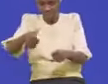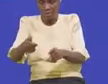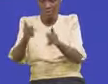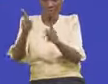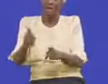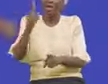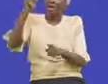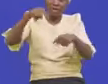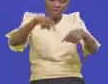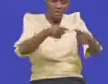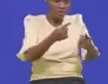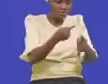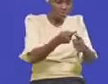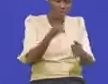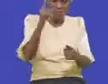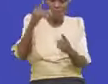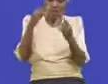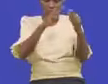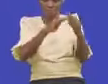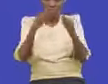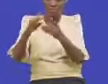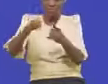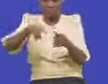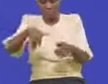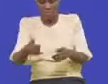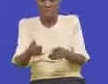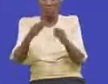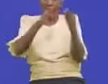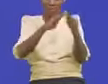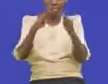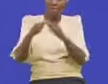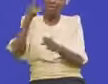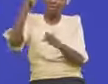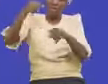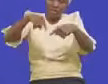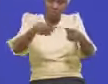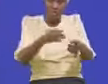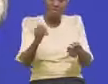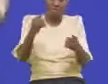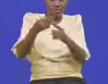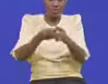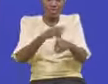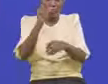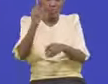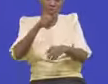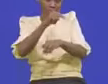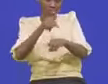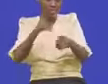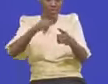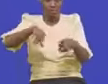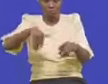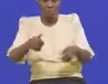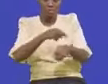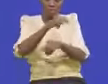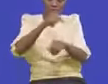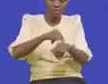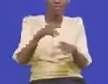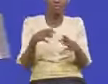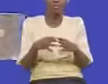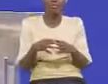one city to the other. Adola Jurema, I do Bubuma. He goes from one nation to the other. Ajure jukoroma ejukobu